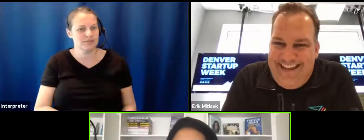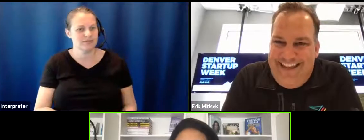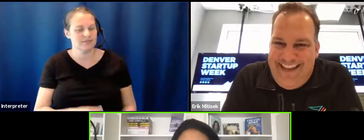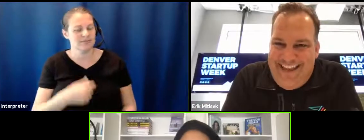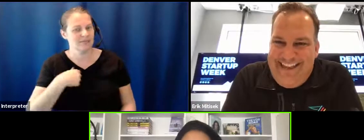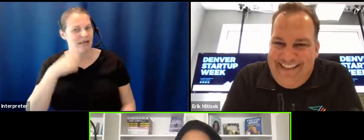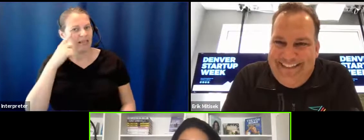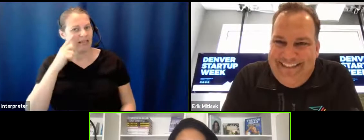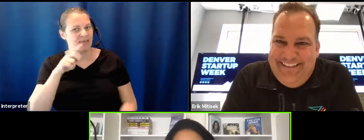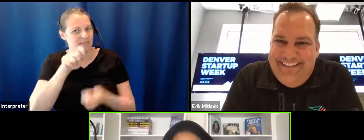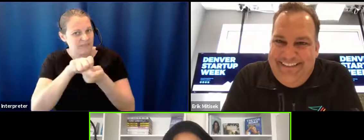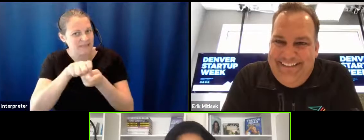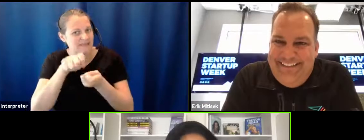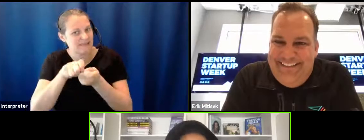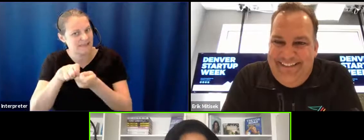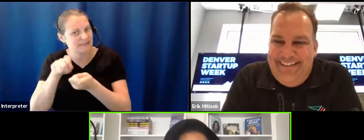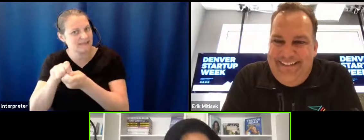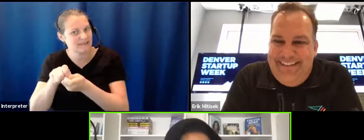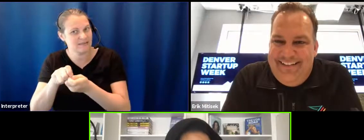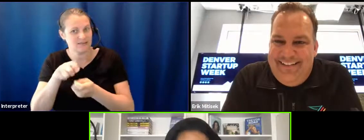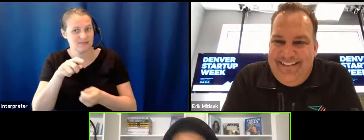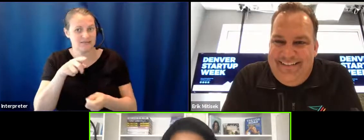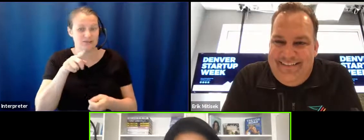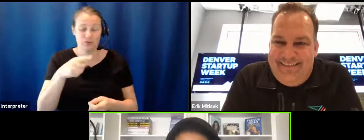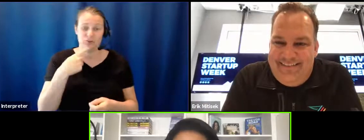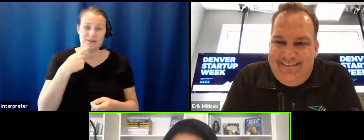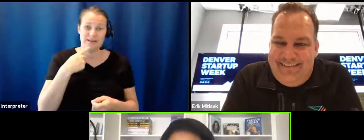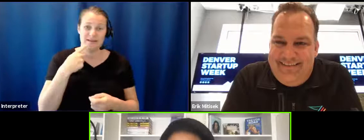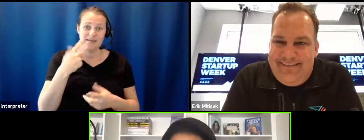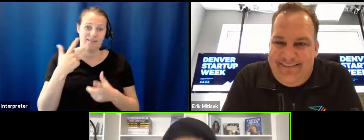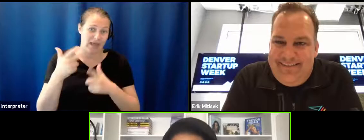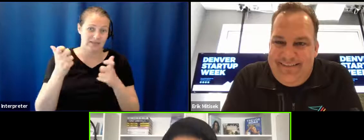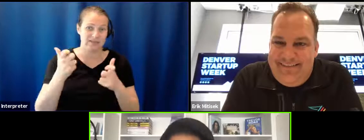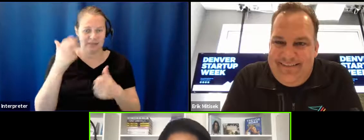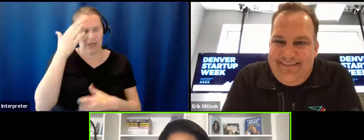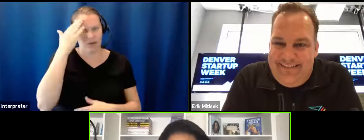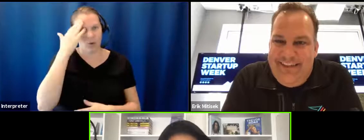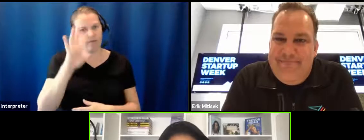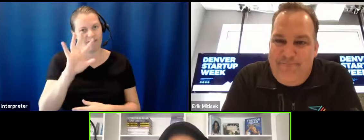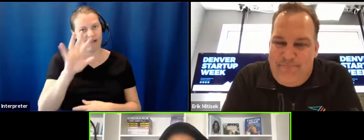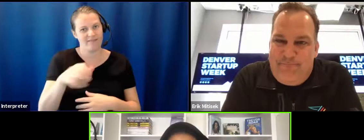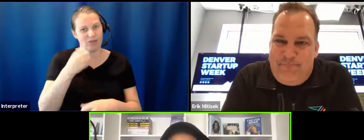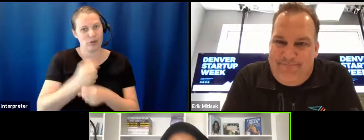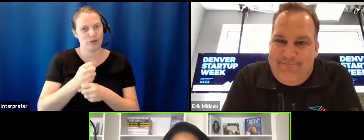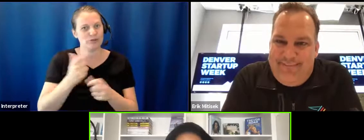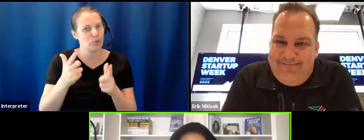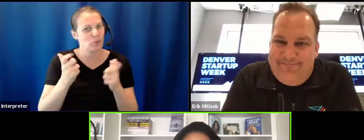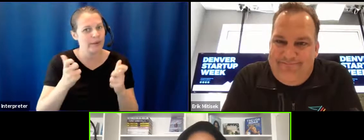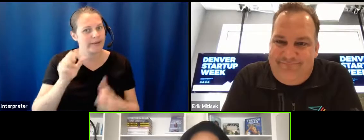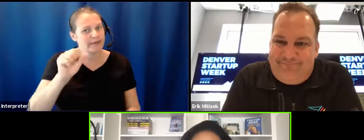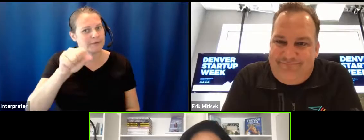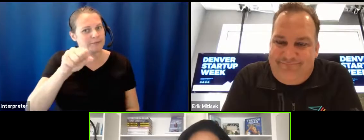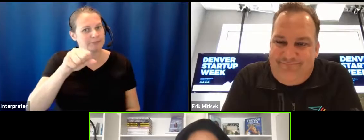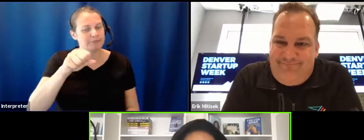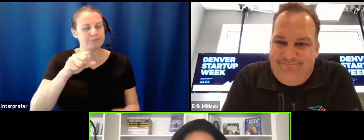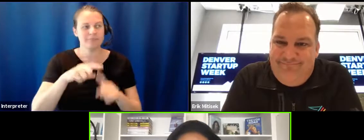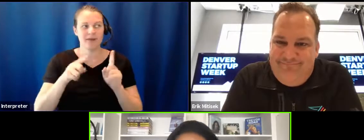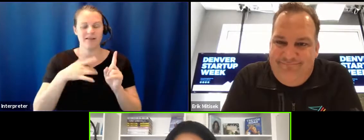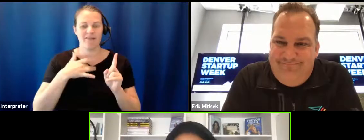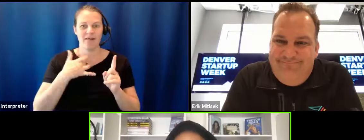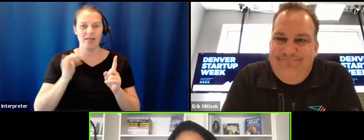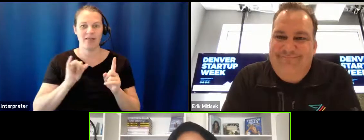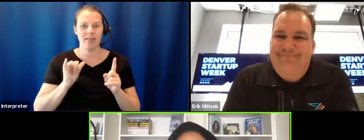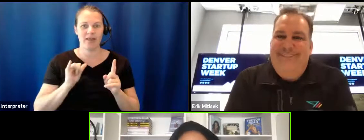You know, it was, you say it's fast, and I know that 5 years is quick in the grand scheme of things, but it felt like swimming